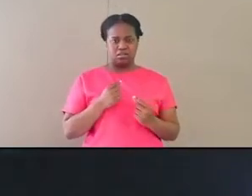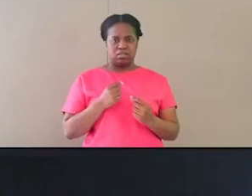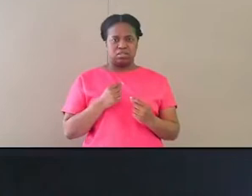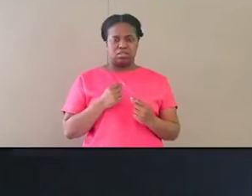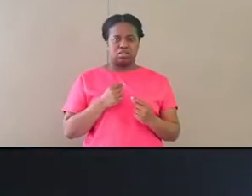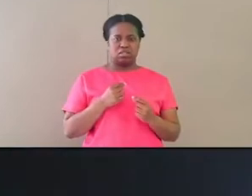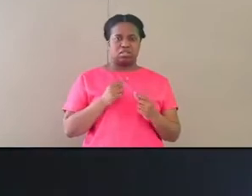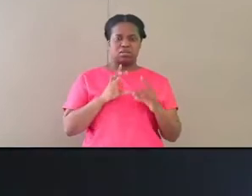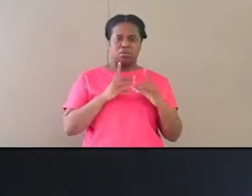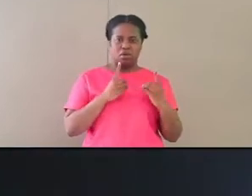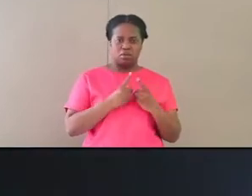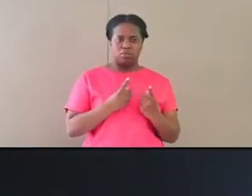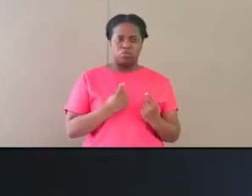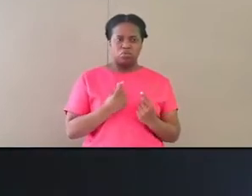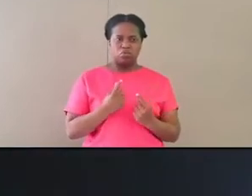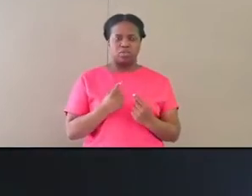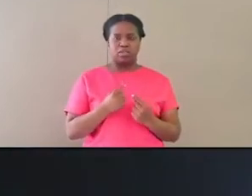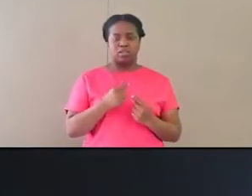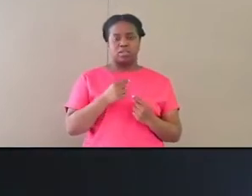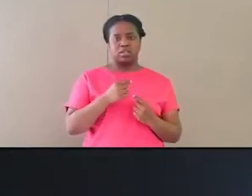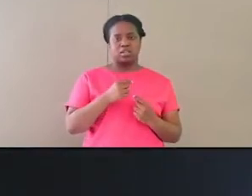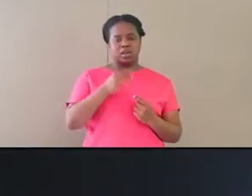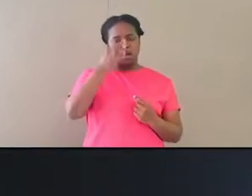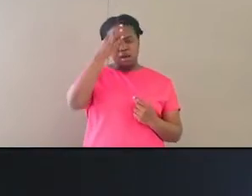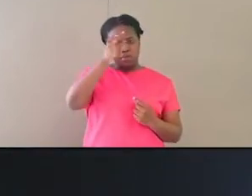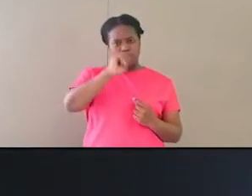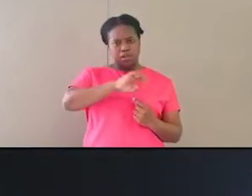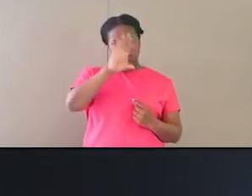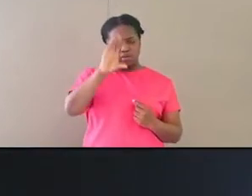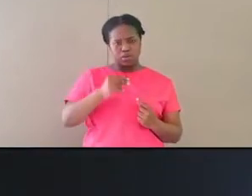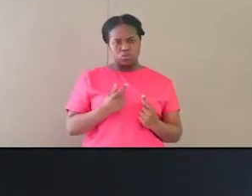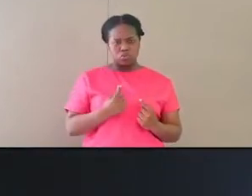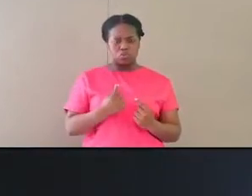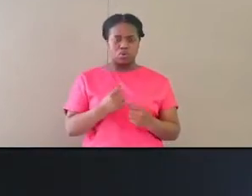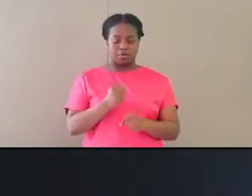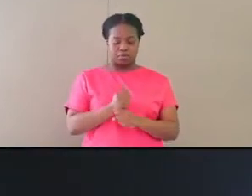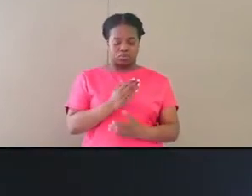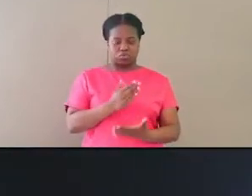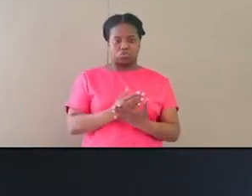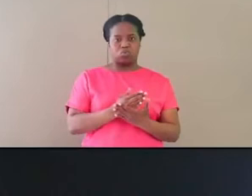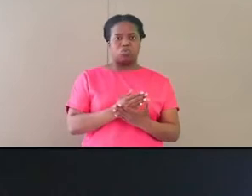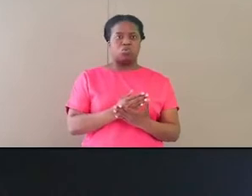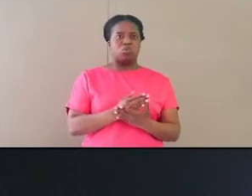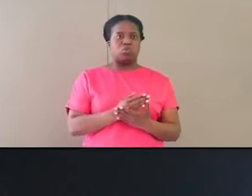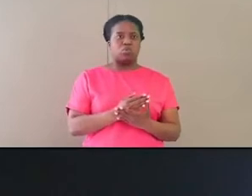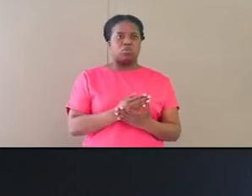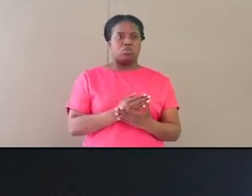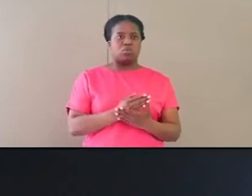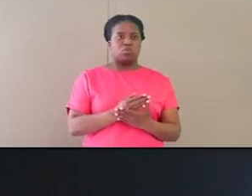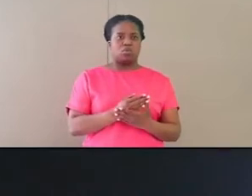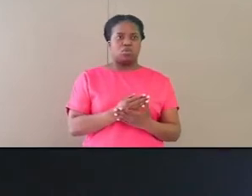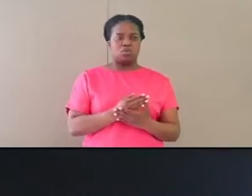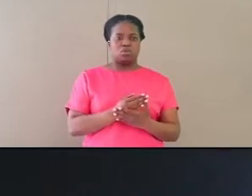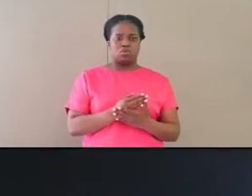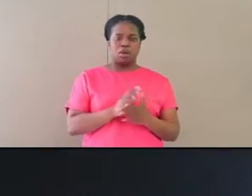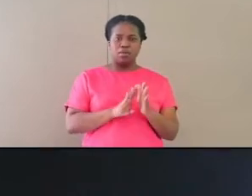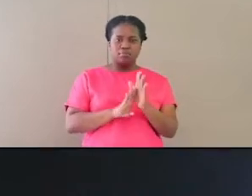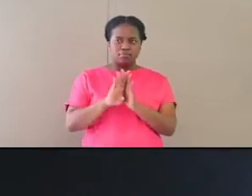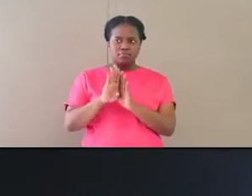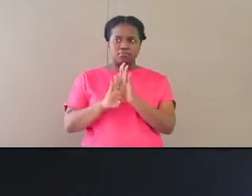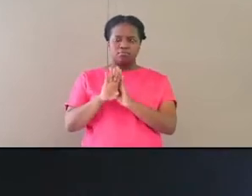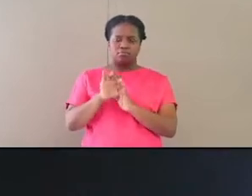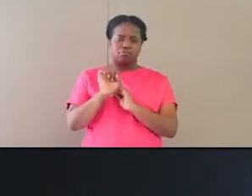is doing the Government of South Africa is doing to ensure that social security coverage is extended